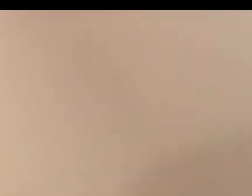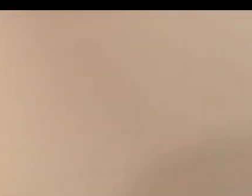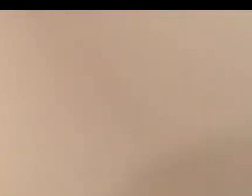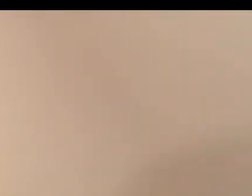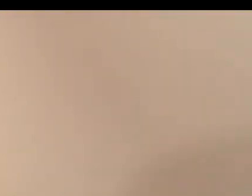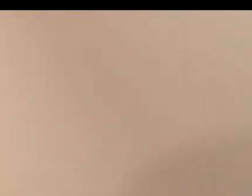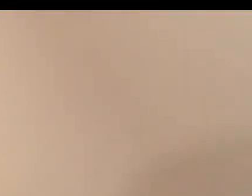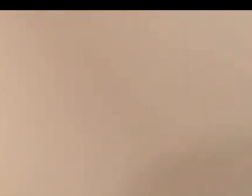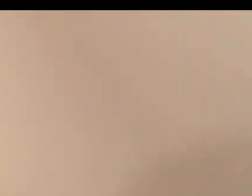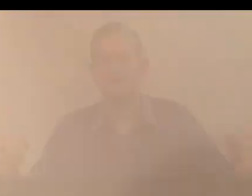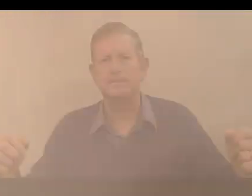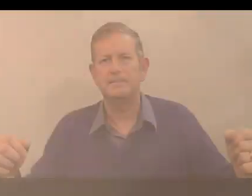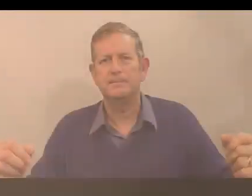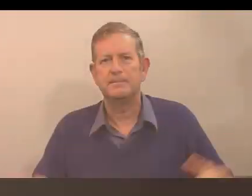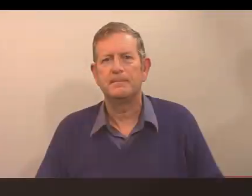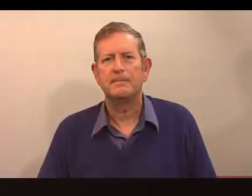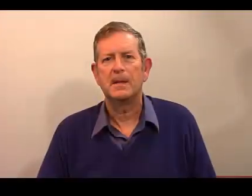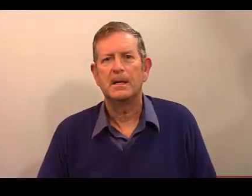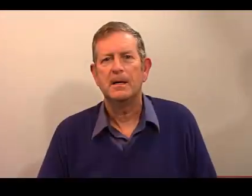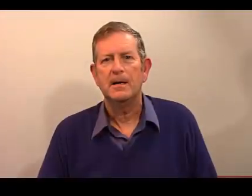length about yourself.